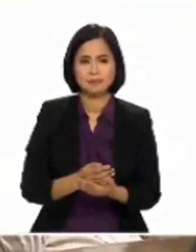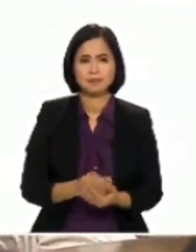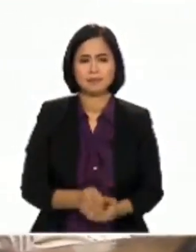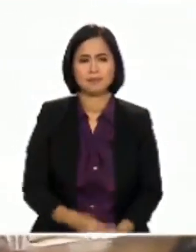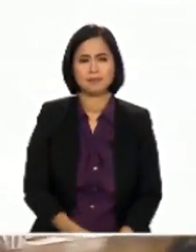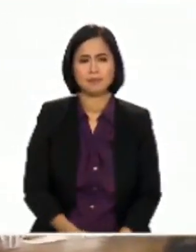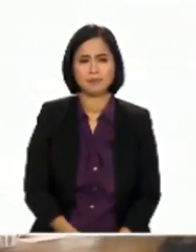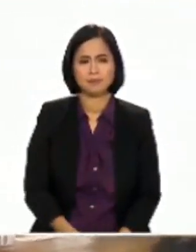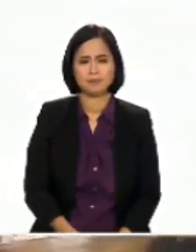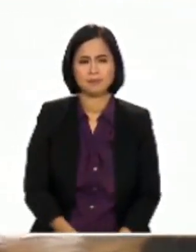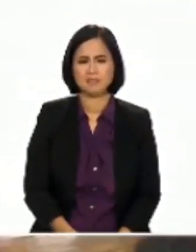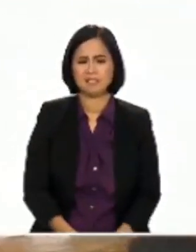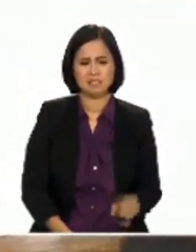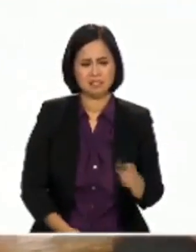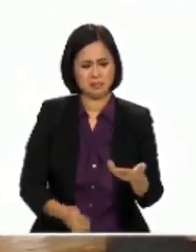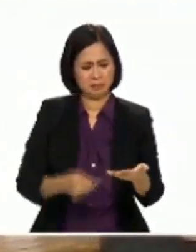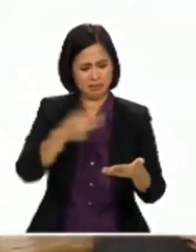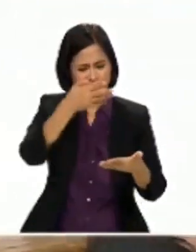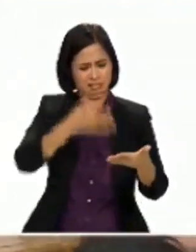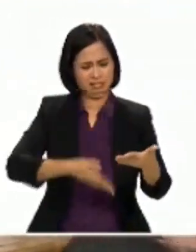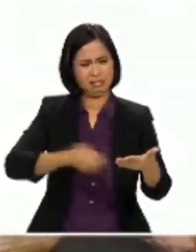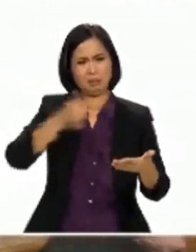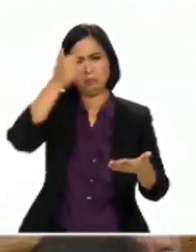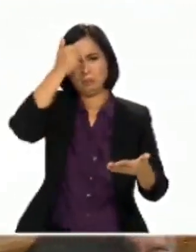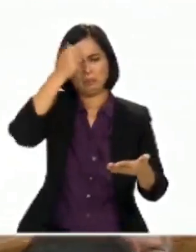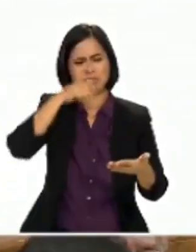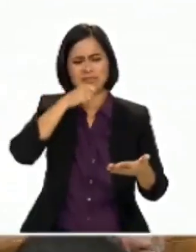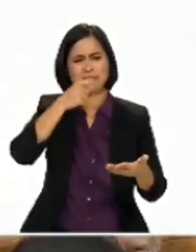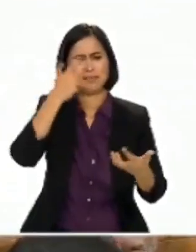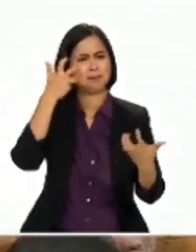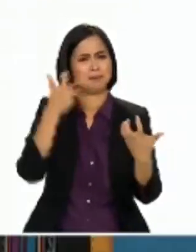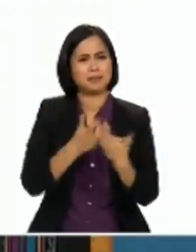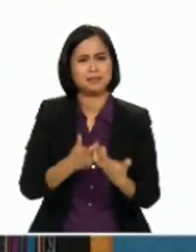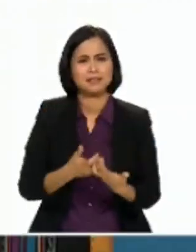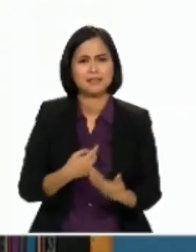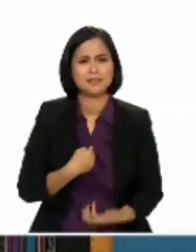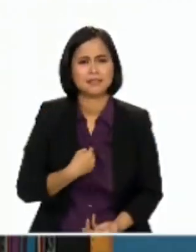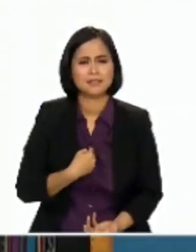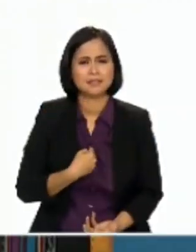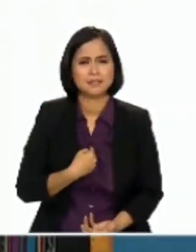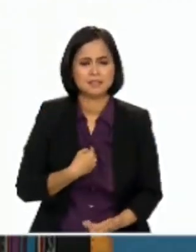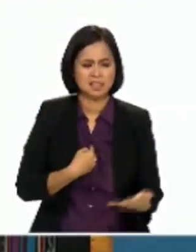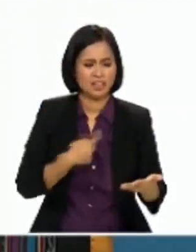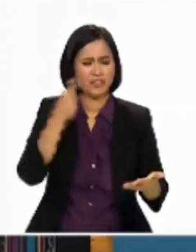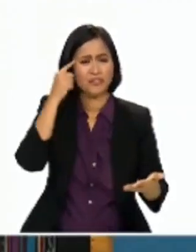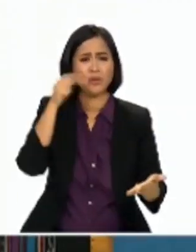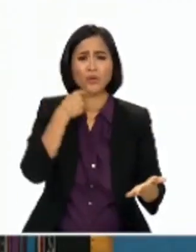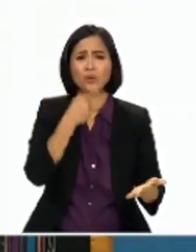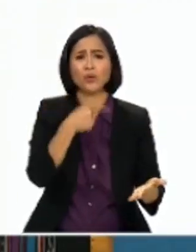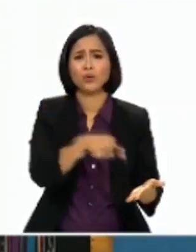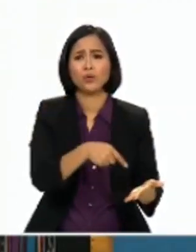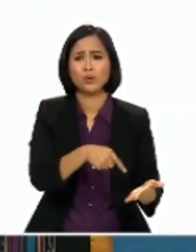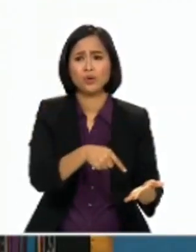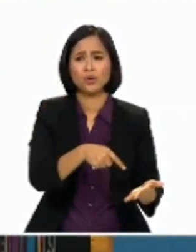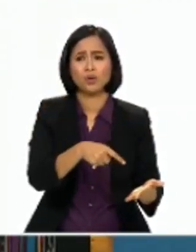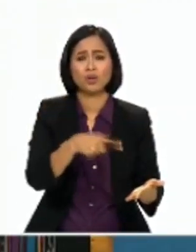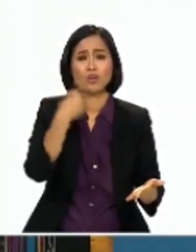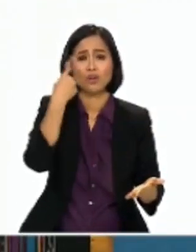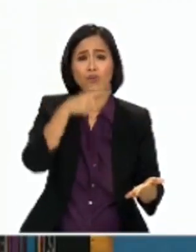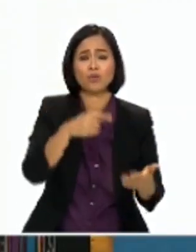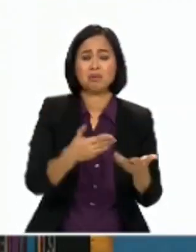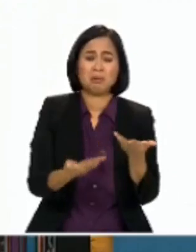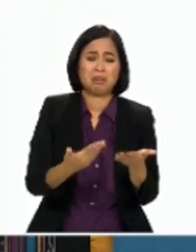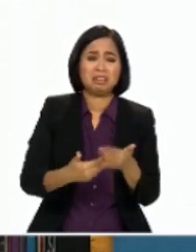That idiotic matrix is not for me. That is intended for the next,